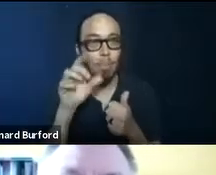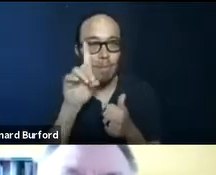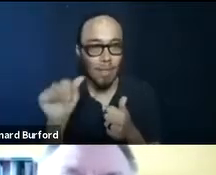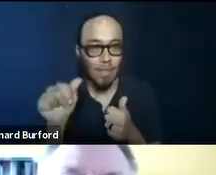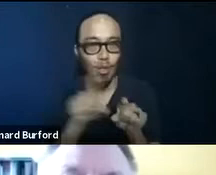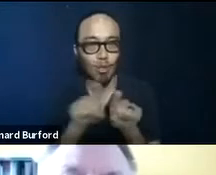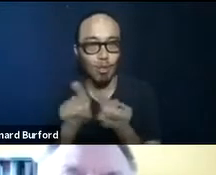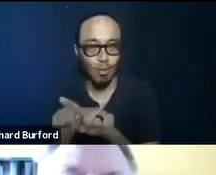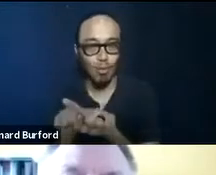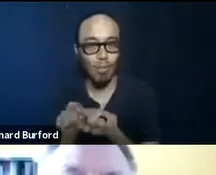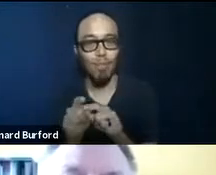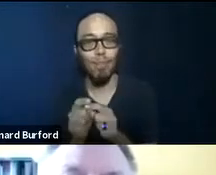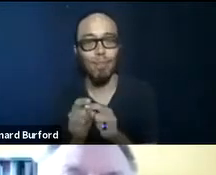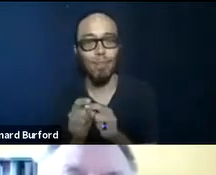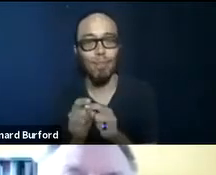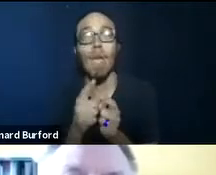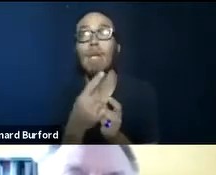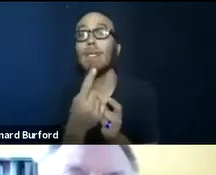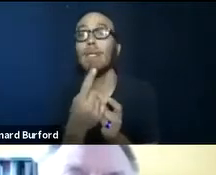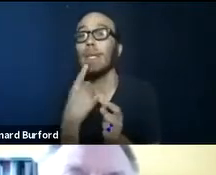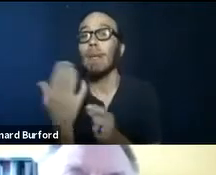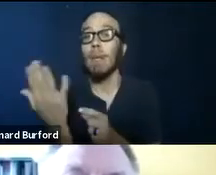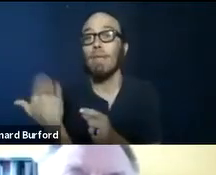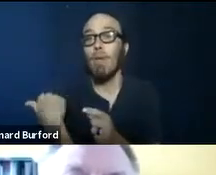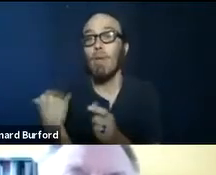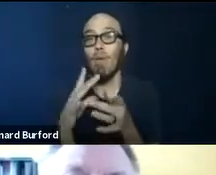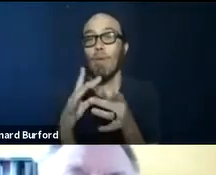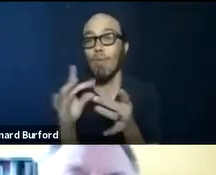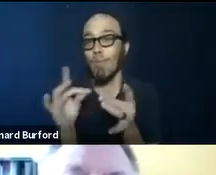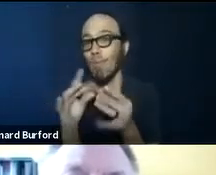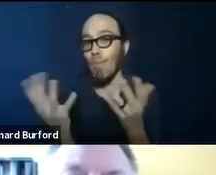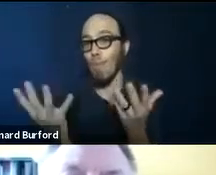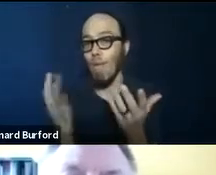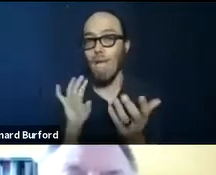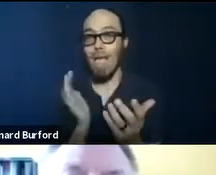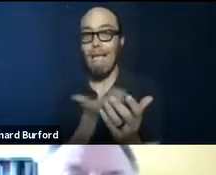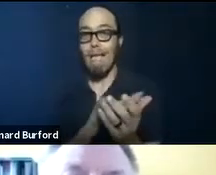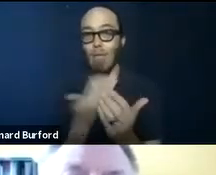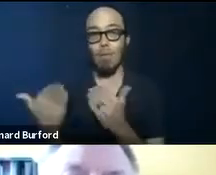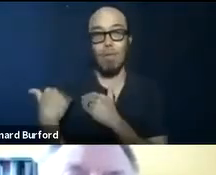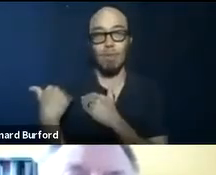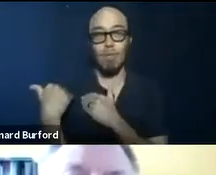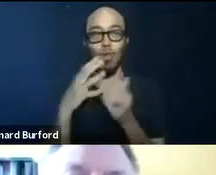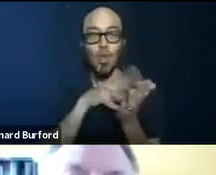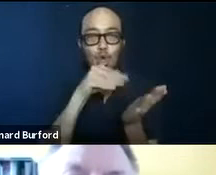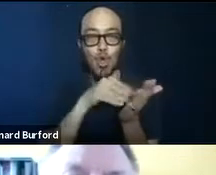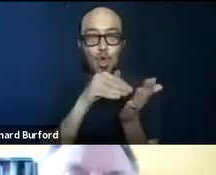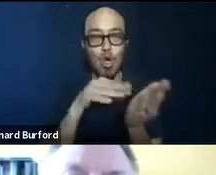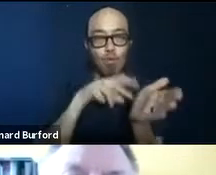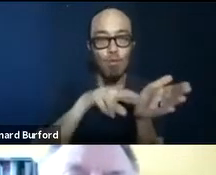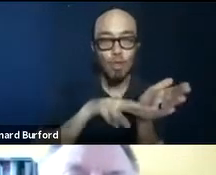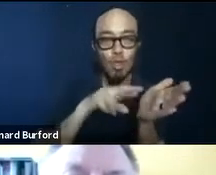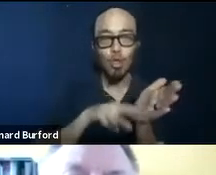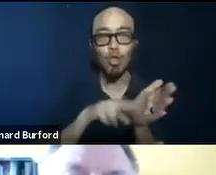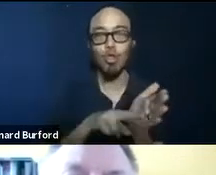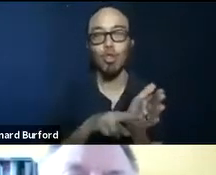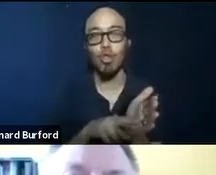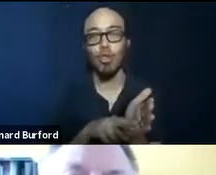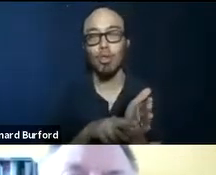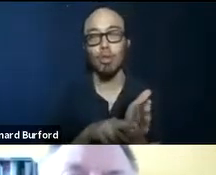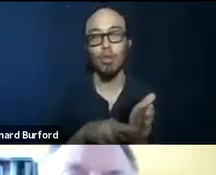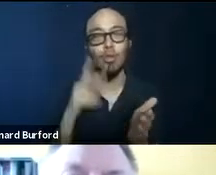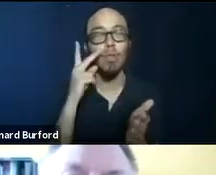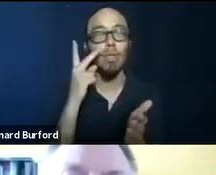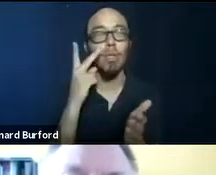I've mentioned last time, it is our duty to learn and research all that occurred and be